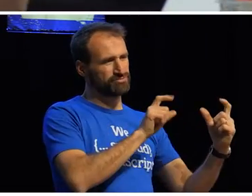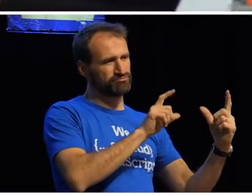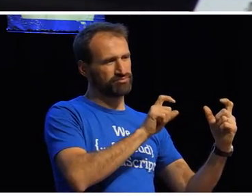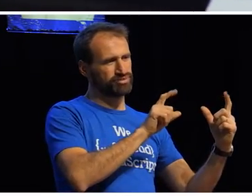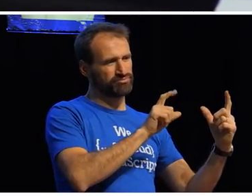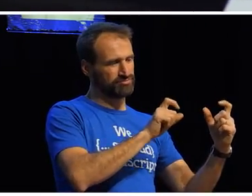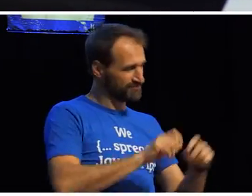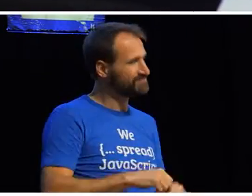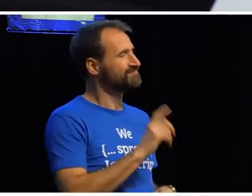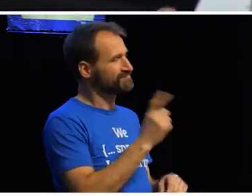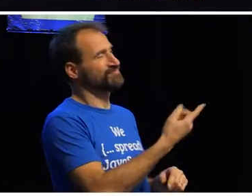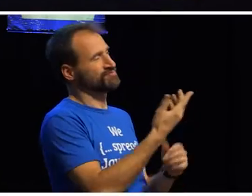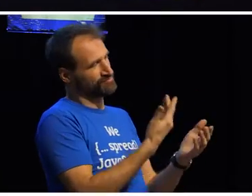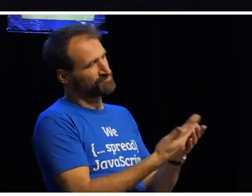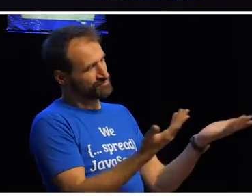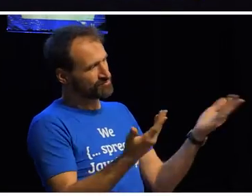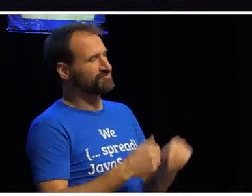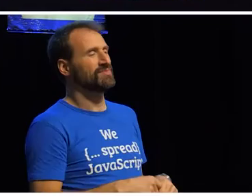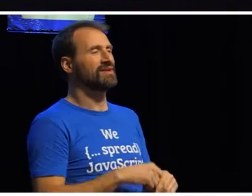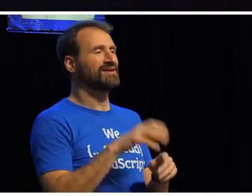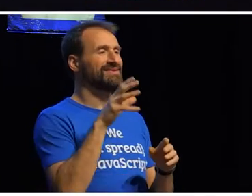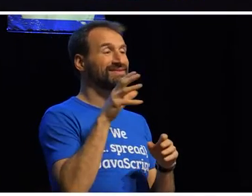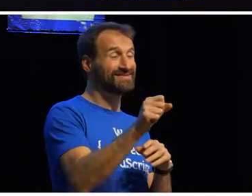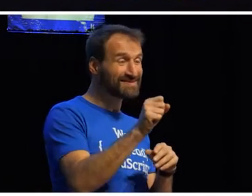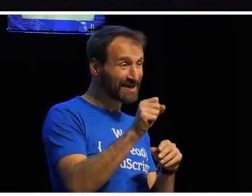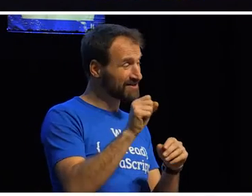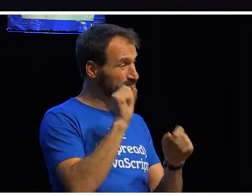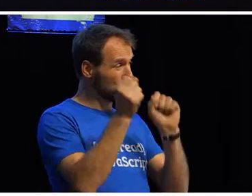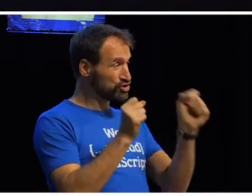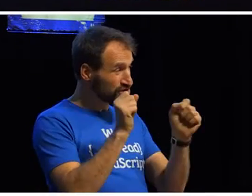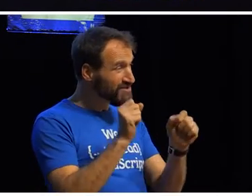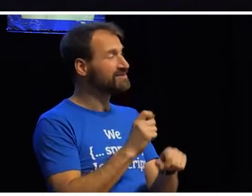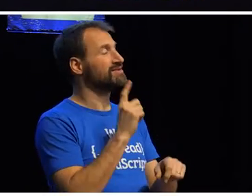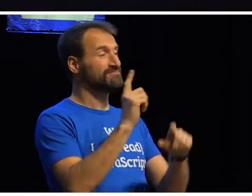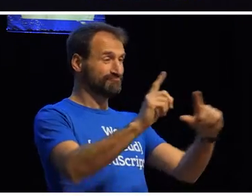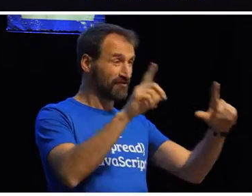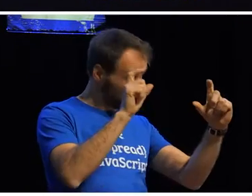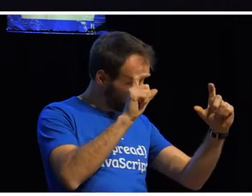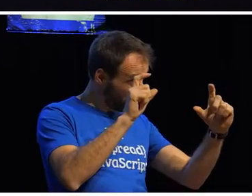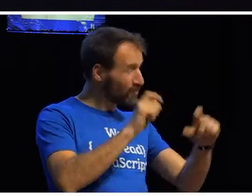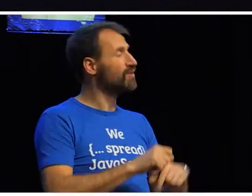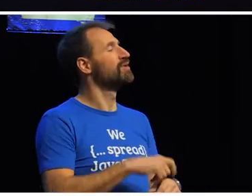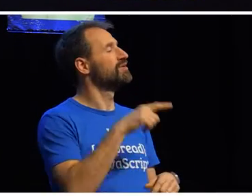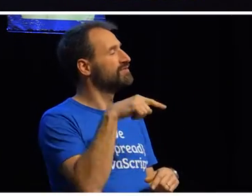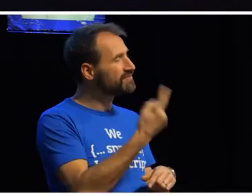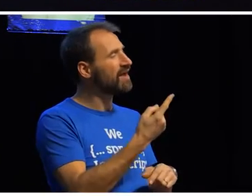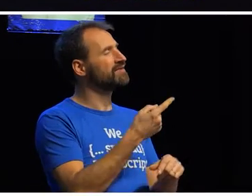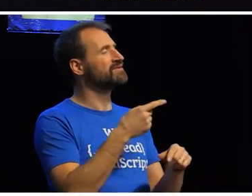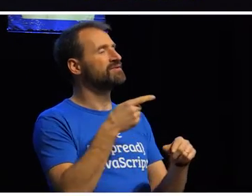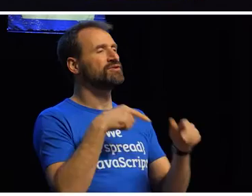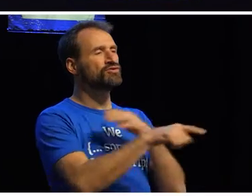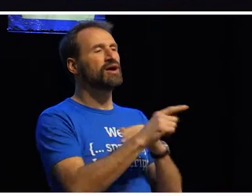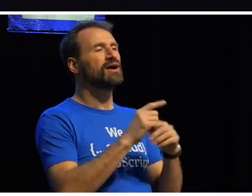So yeah, again, this is what it is. So detecting motion, it takes photo. Then it goes through